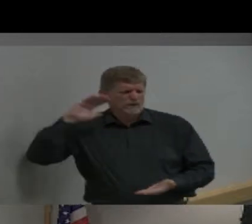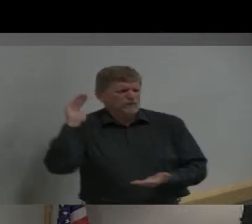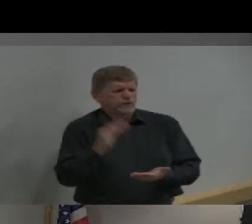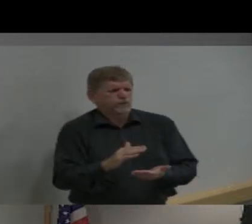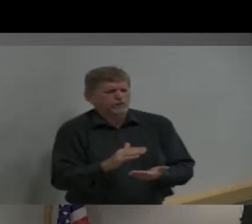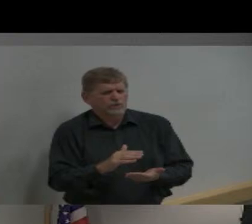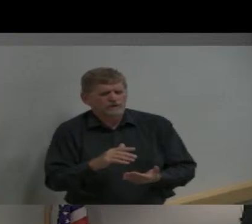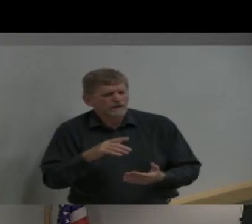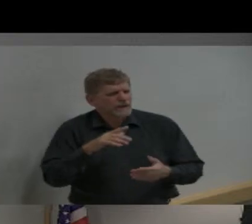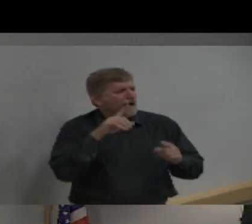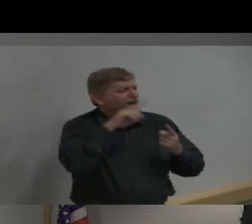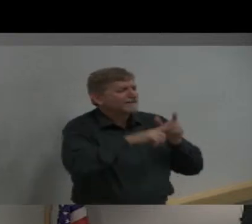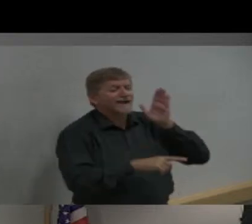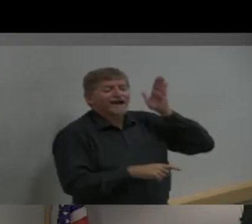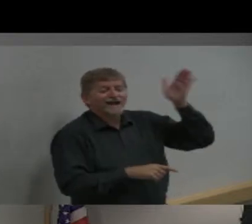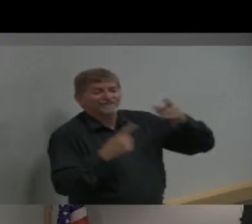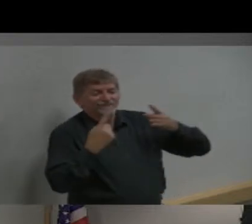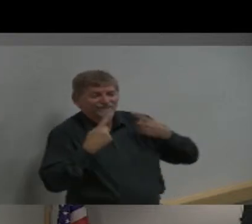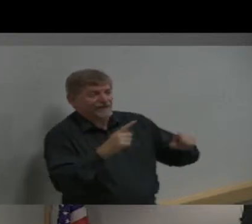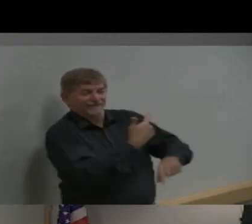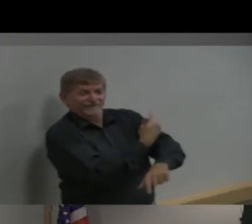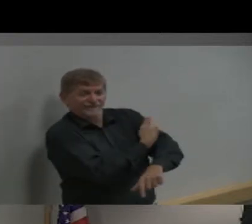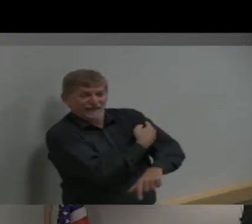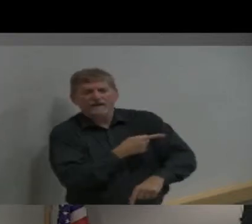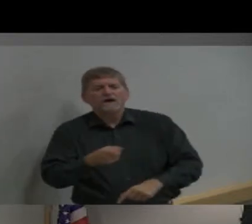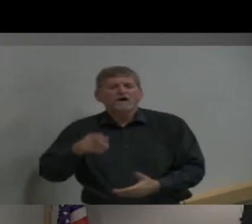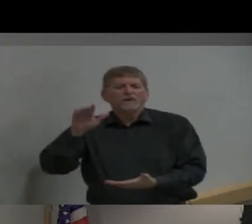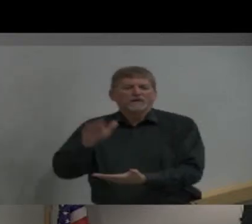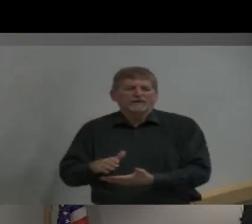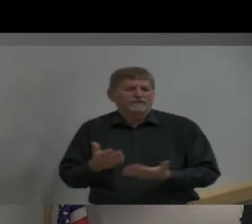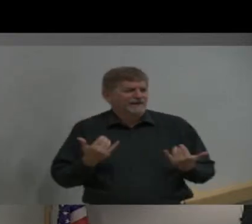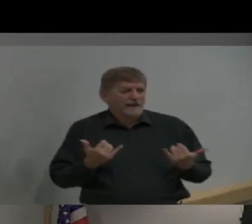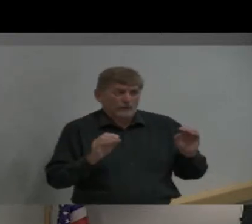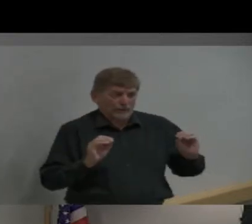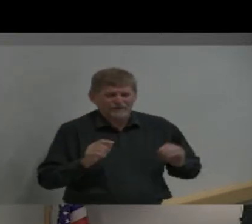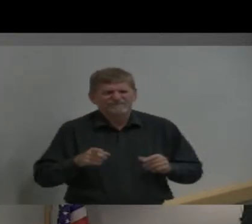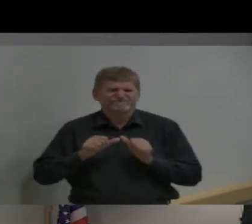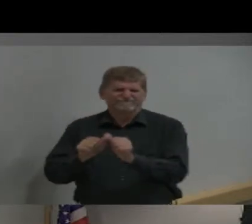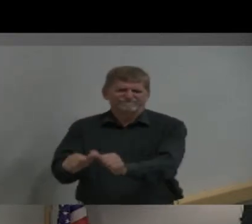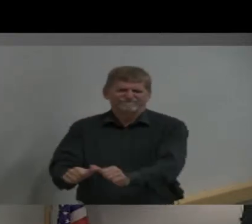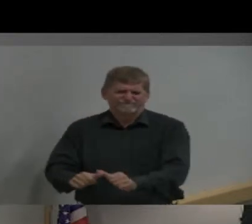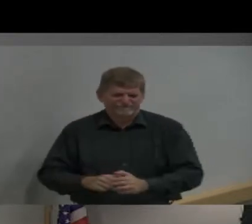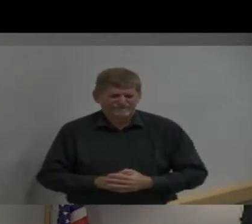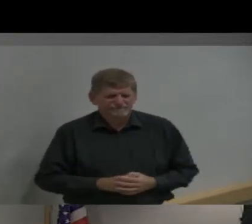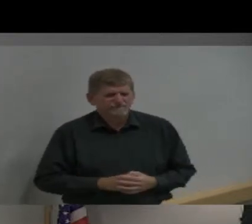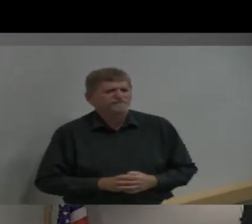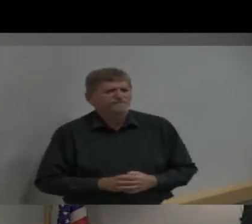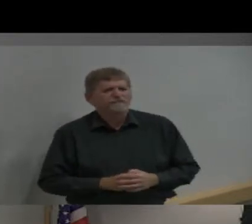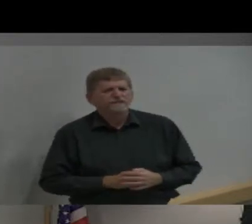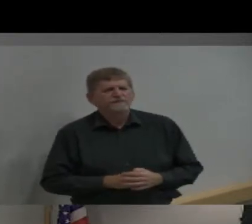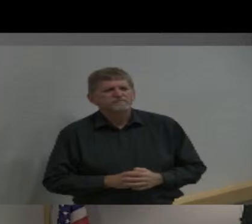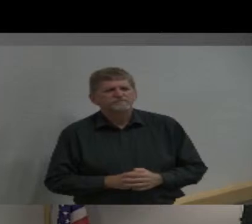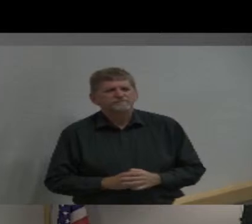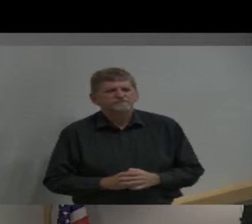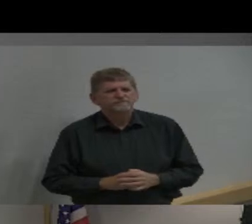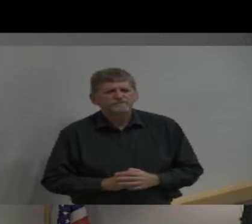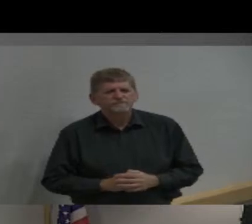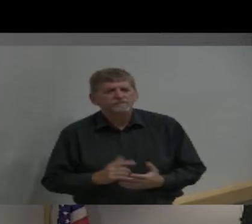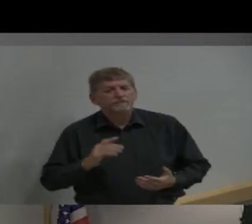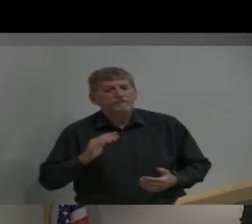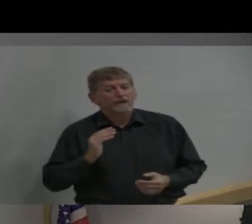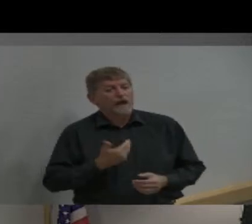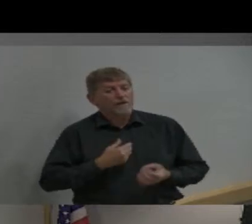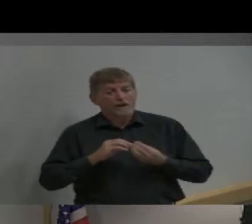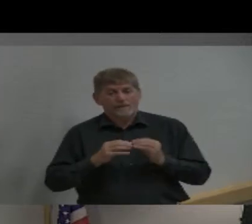And it becomes even more important as our numbers and our percent